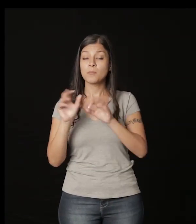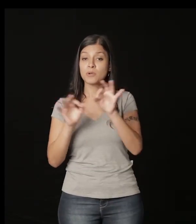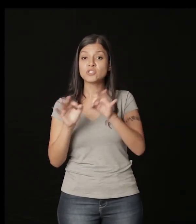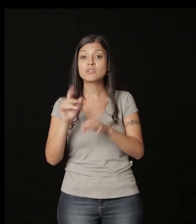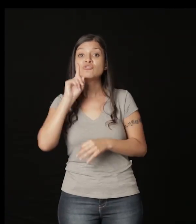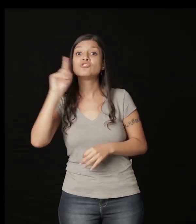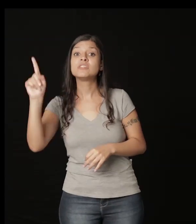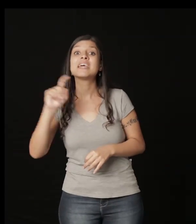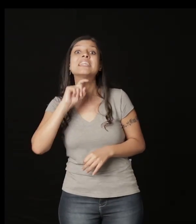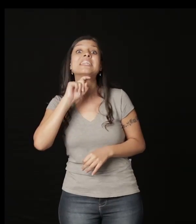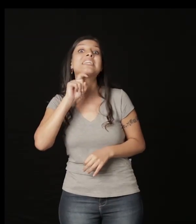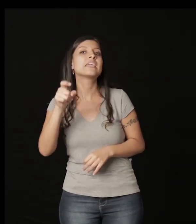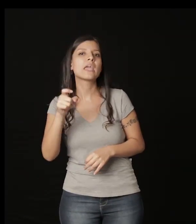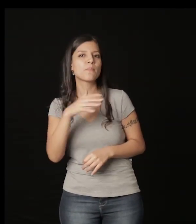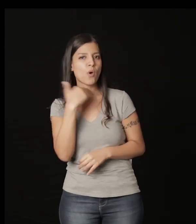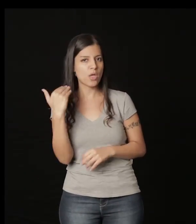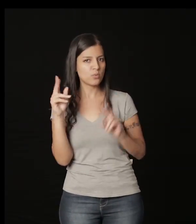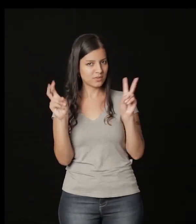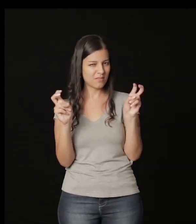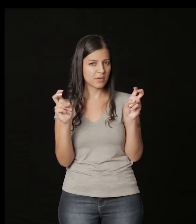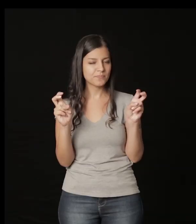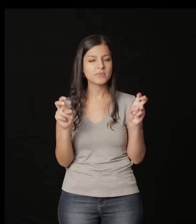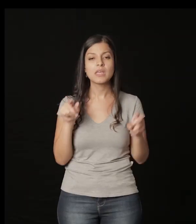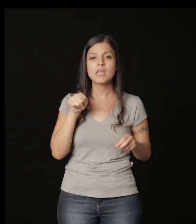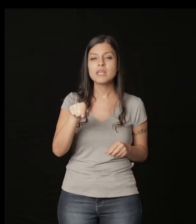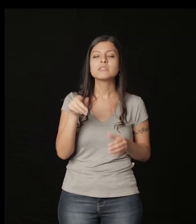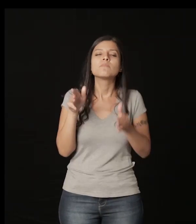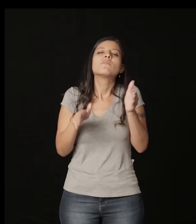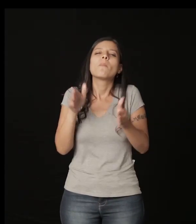I think this was a real turning point for me and Adam.